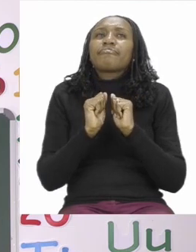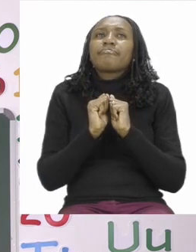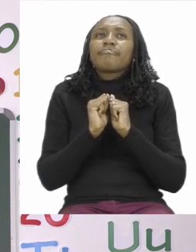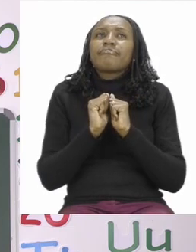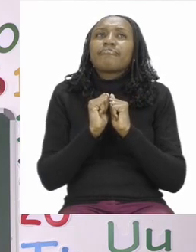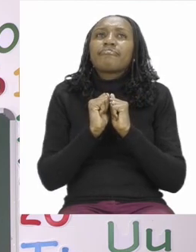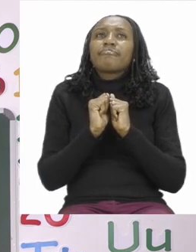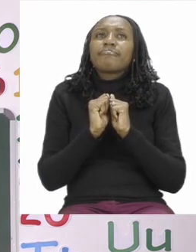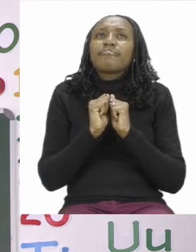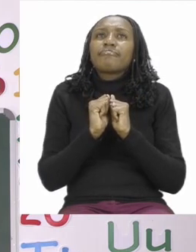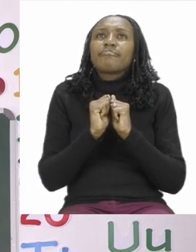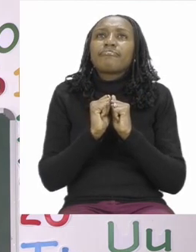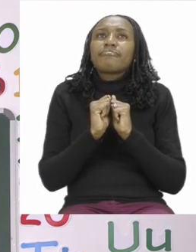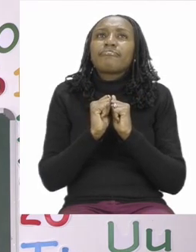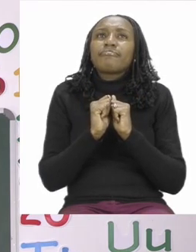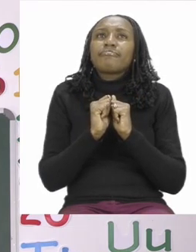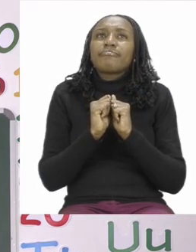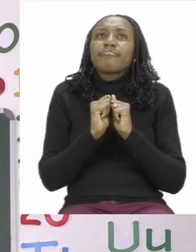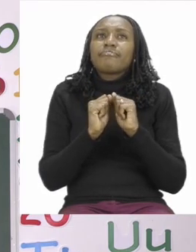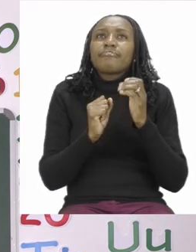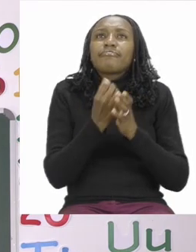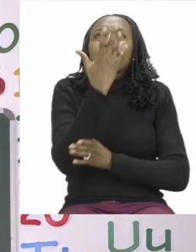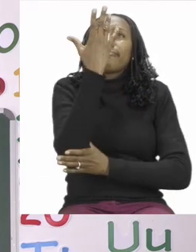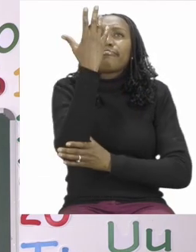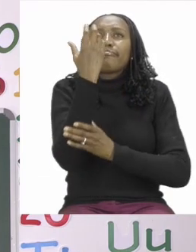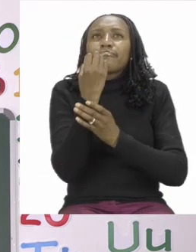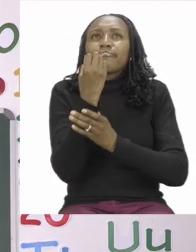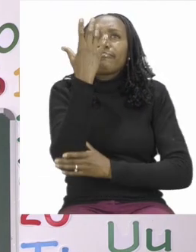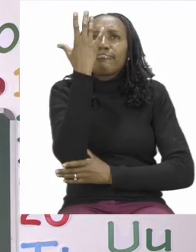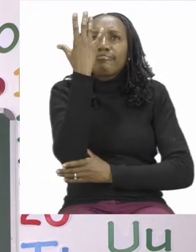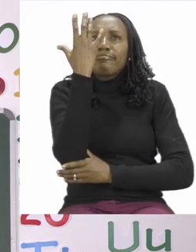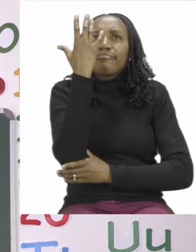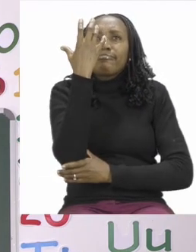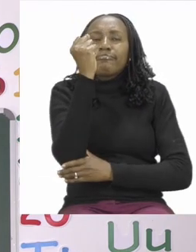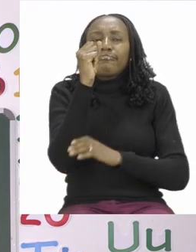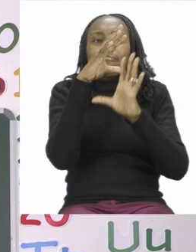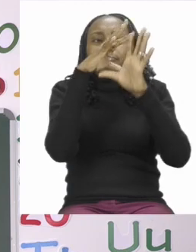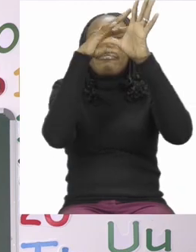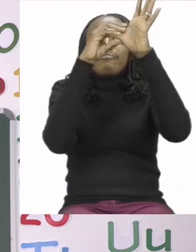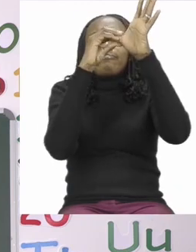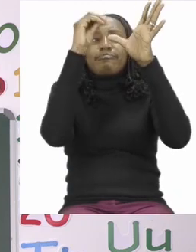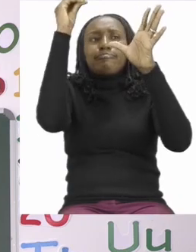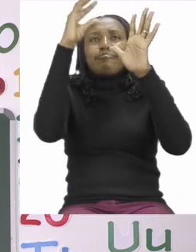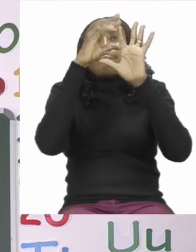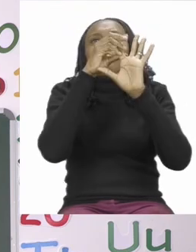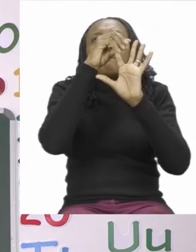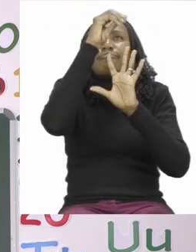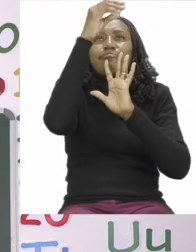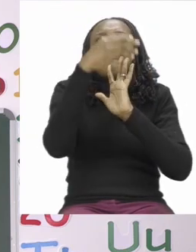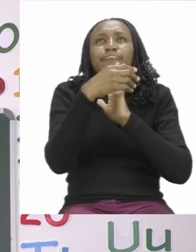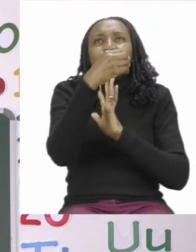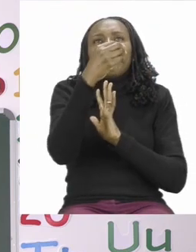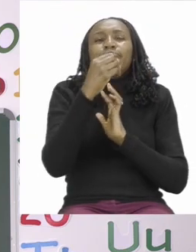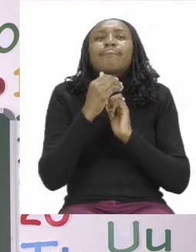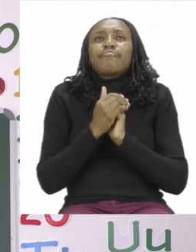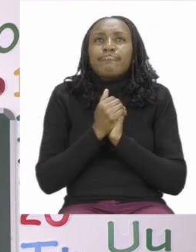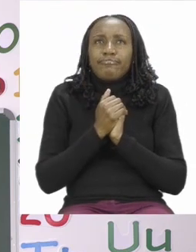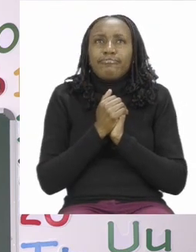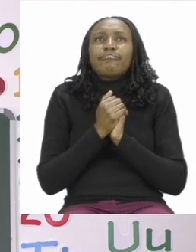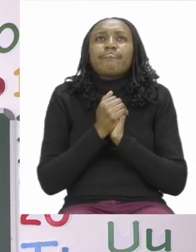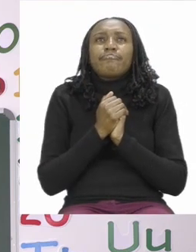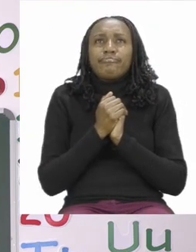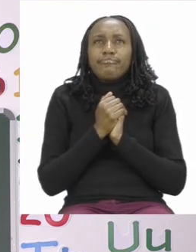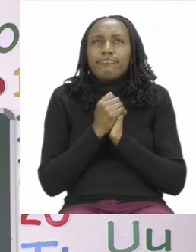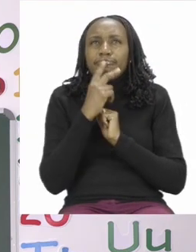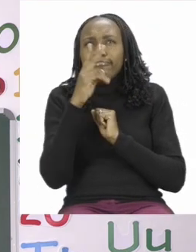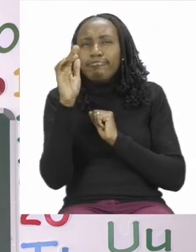a plant that grows and has branches. So, we're going to be using one of the